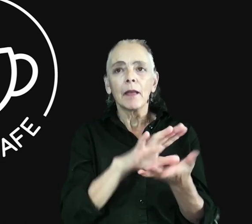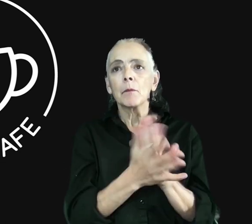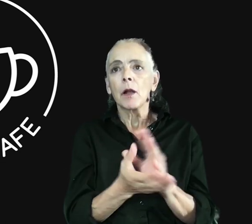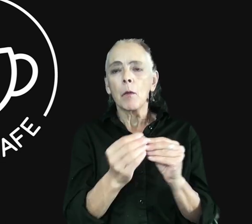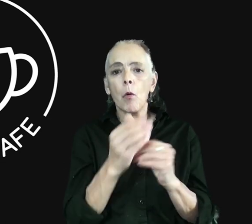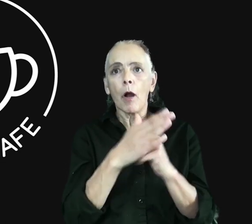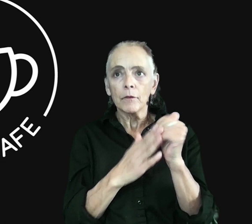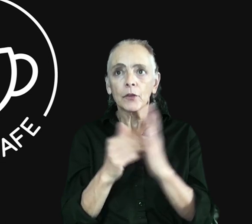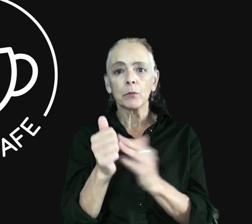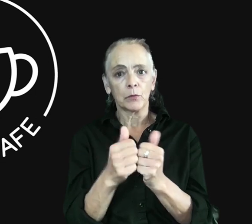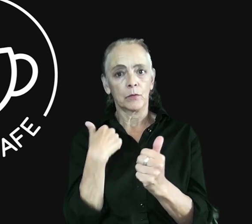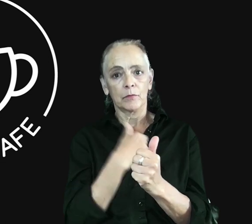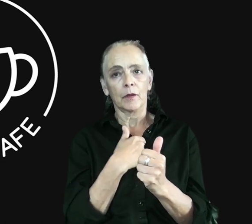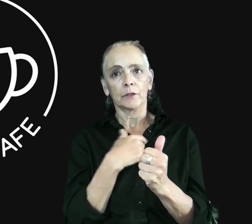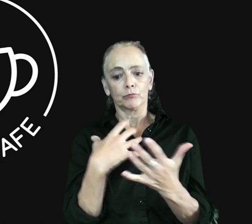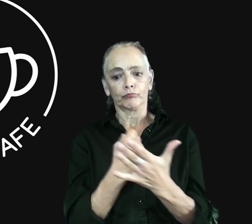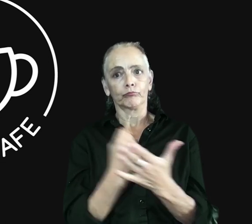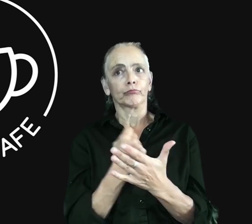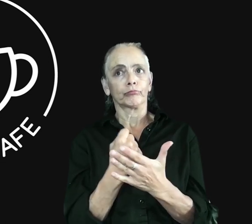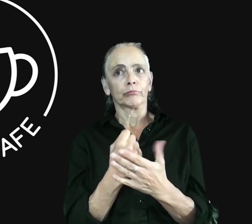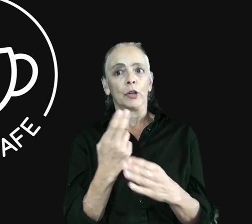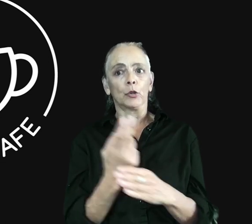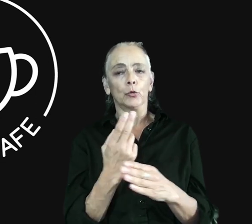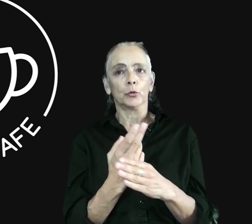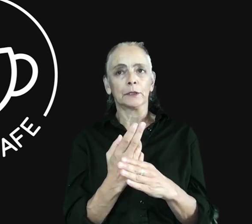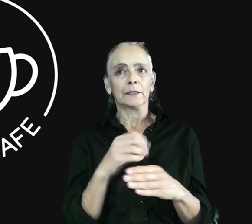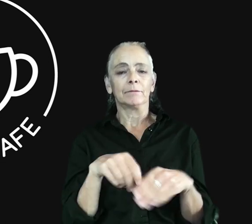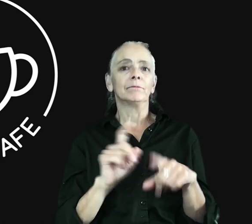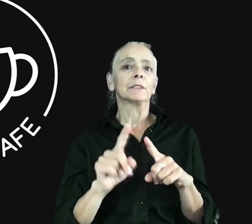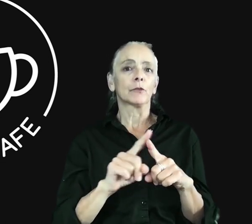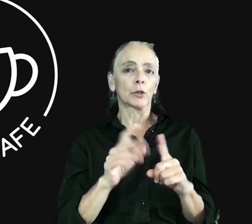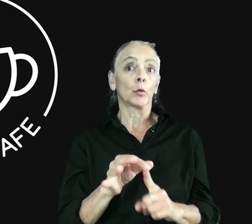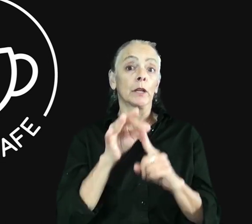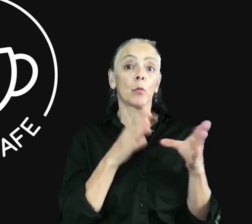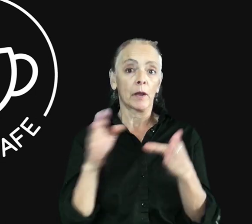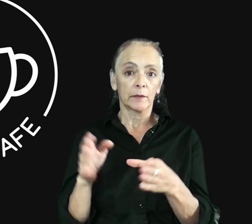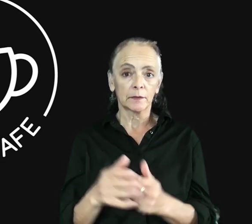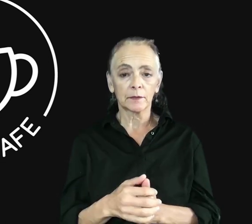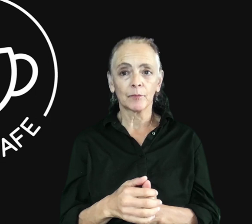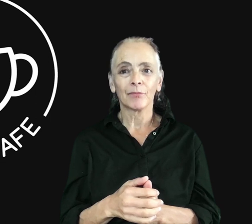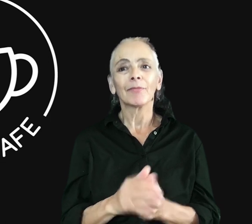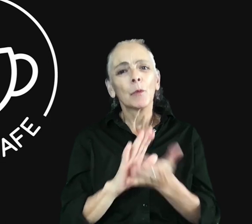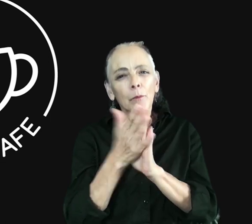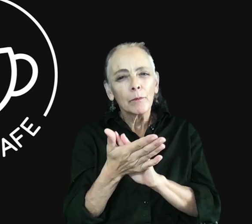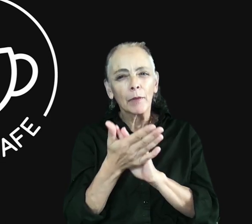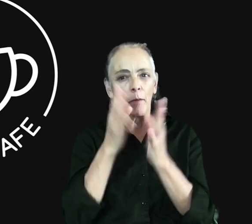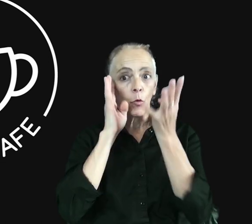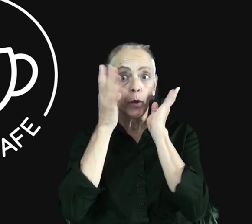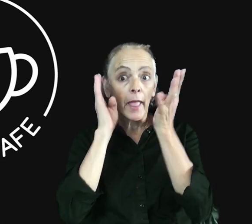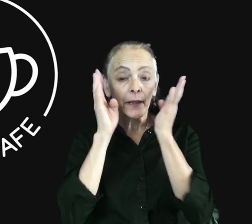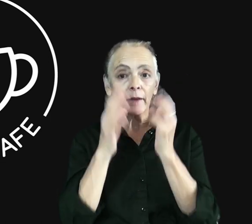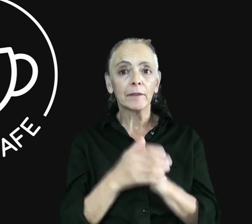us we can actually leverage that in a lot of really different and unique ways and it allowed us to get very creative